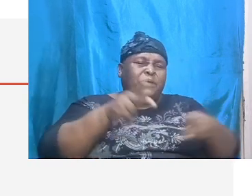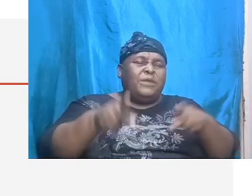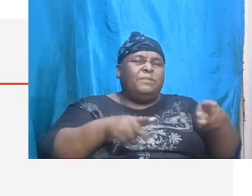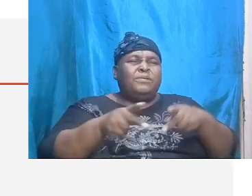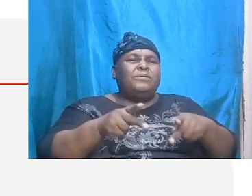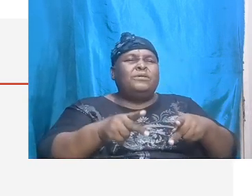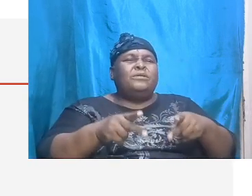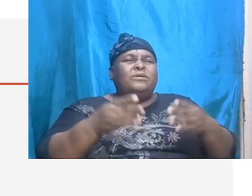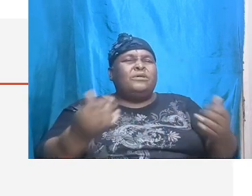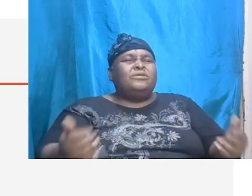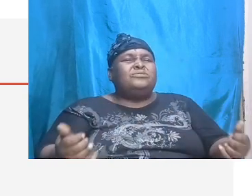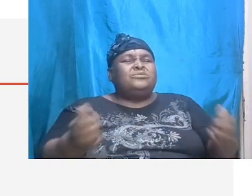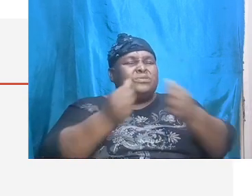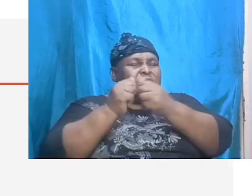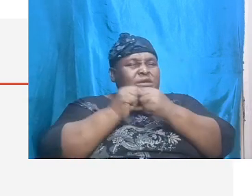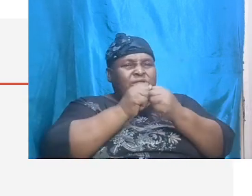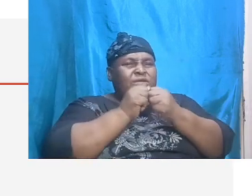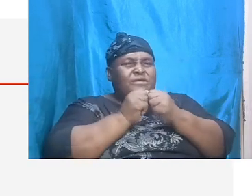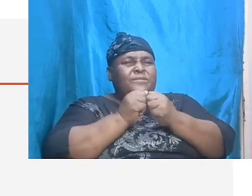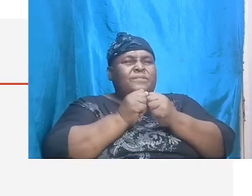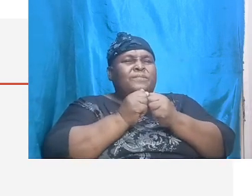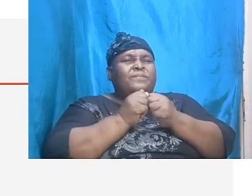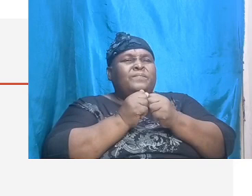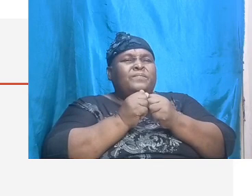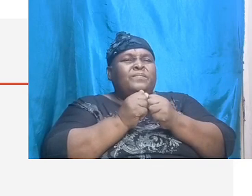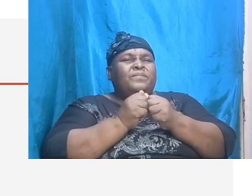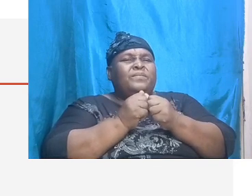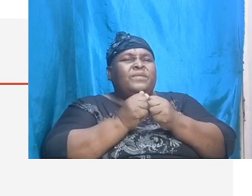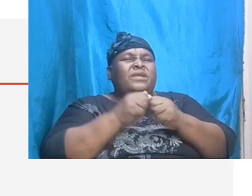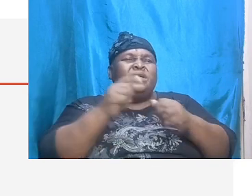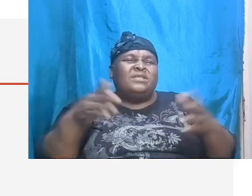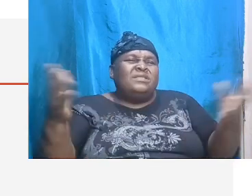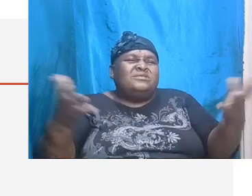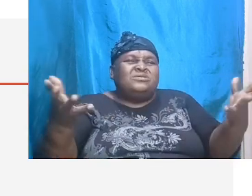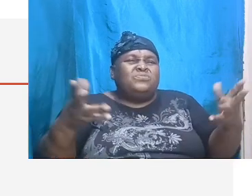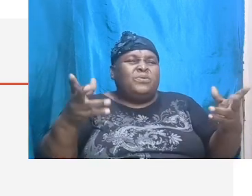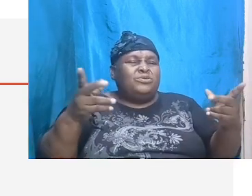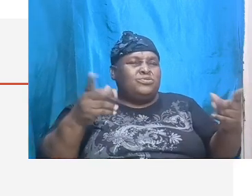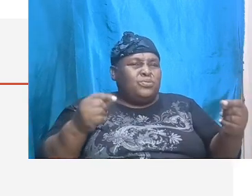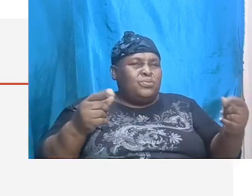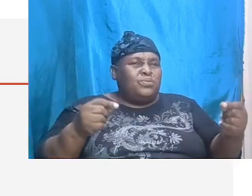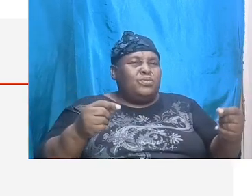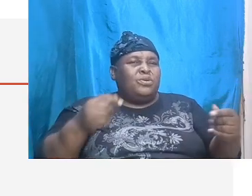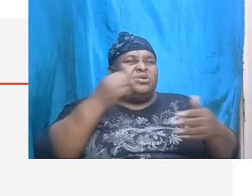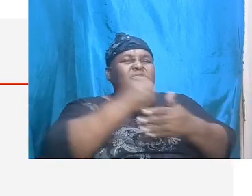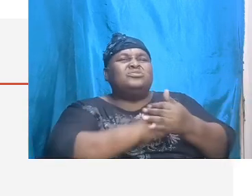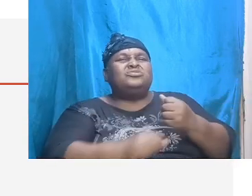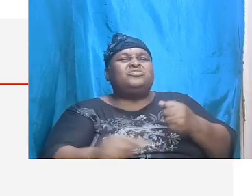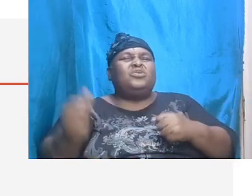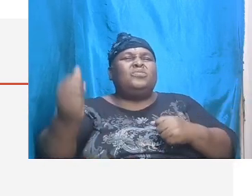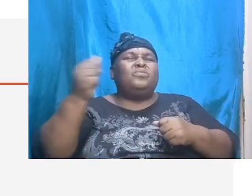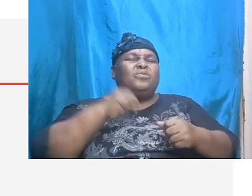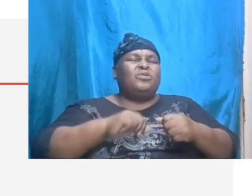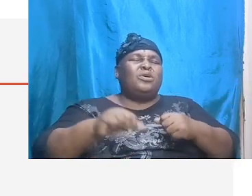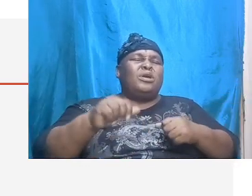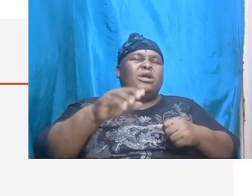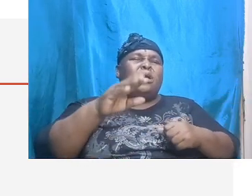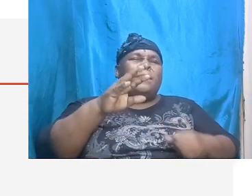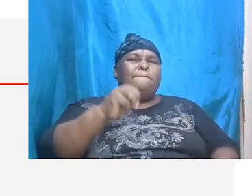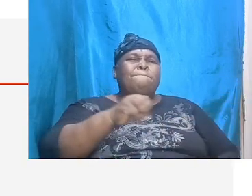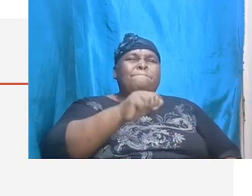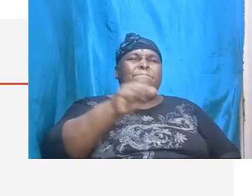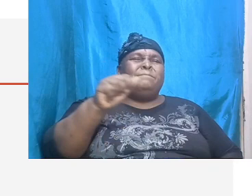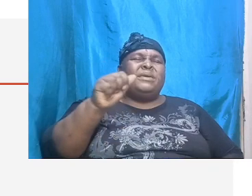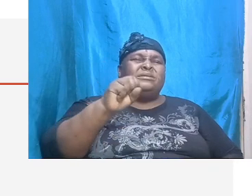task. Amen. And he said, look here, look here, this is what we're going to do. So some were masons and some